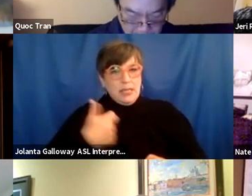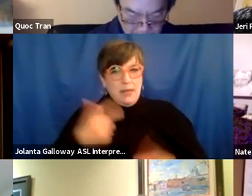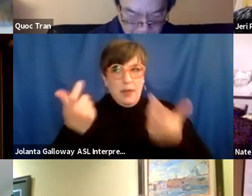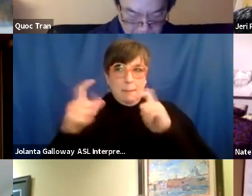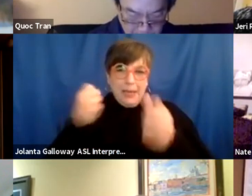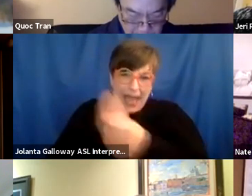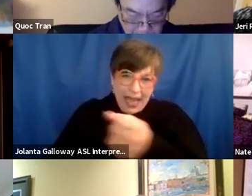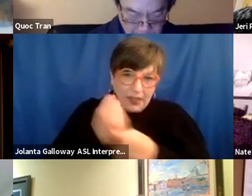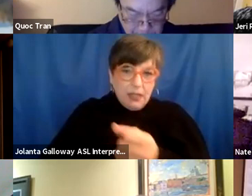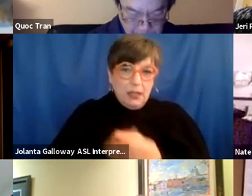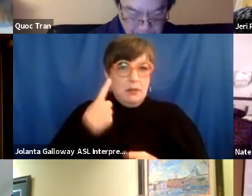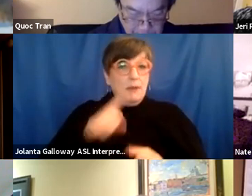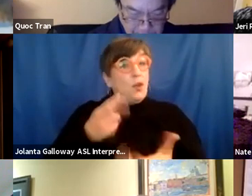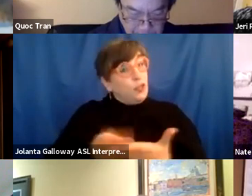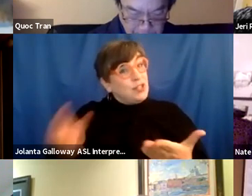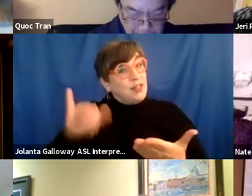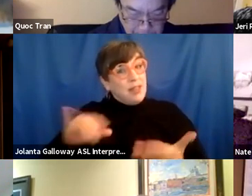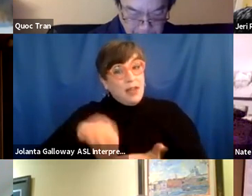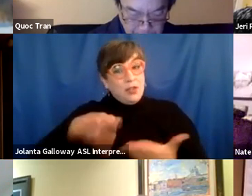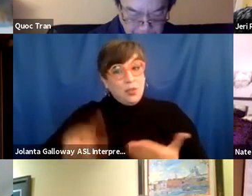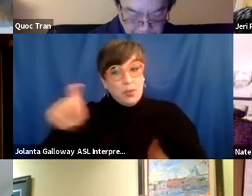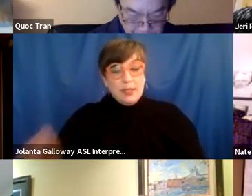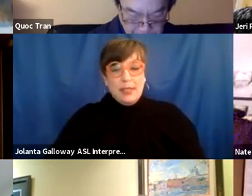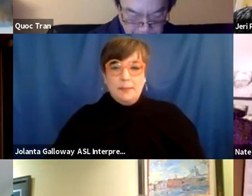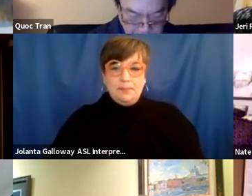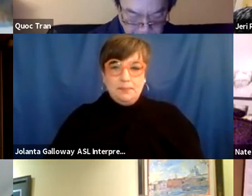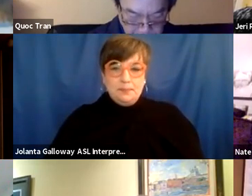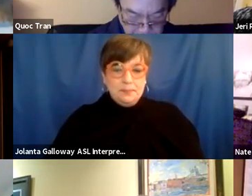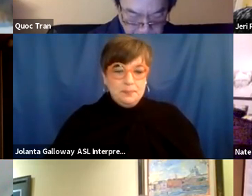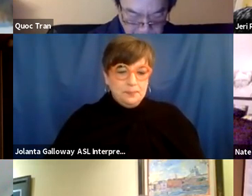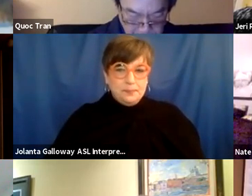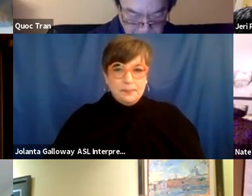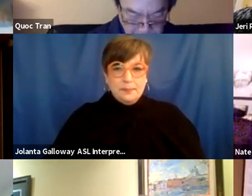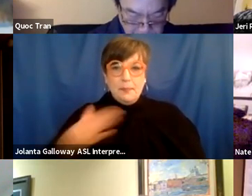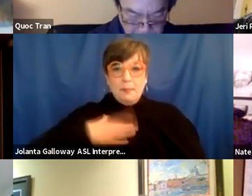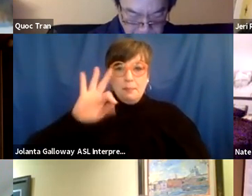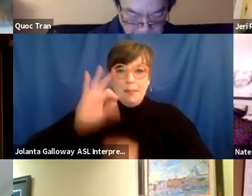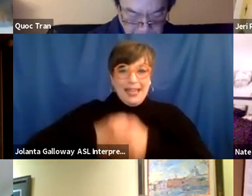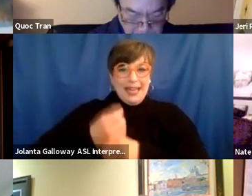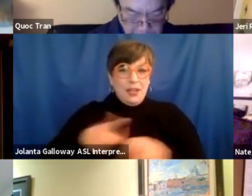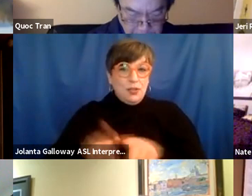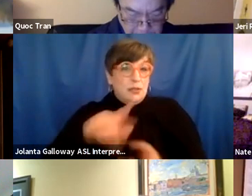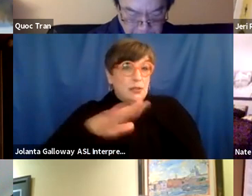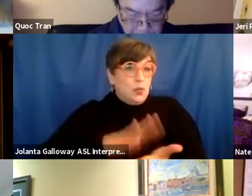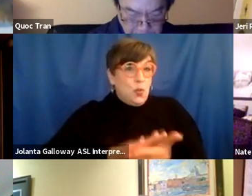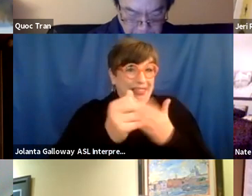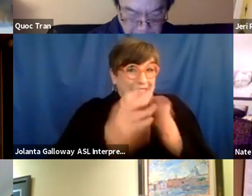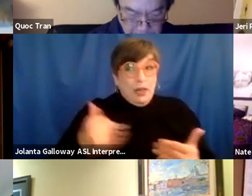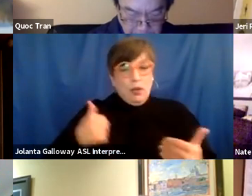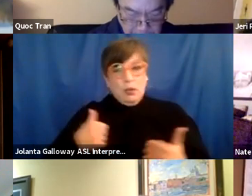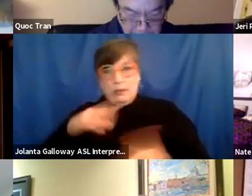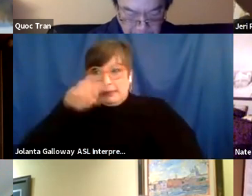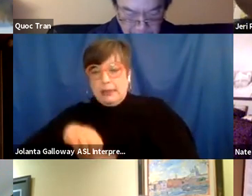advocate and fighter for the resources that our students need. And for my 9 years as a school leader, I have spent 8 of them